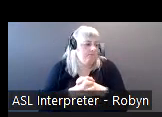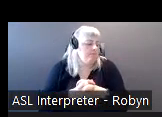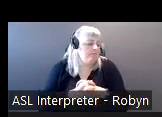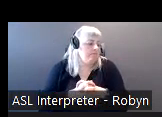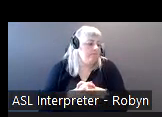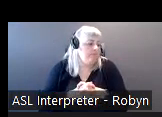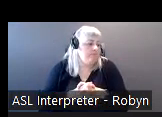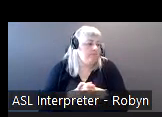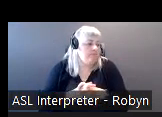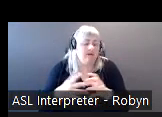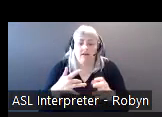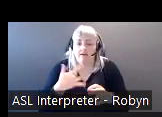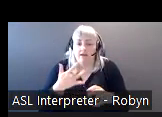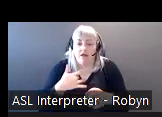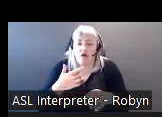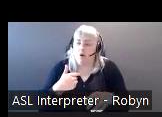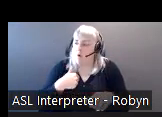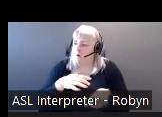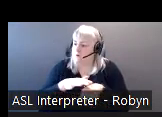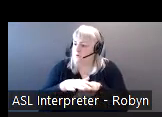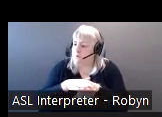feels so uncomfortable.